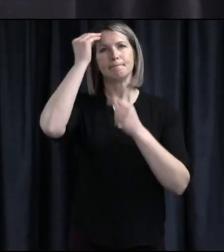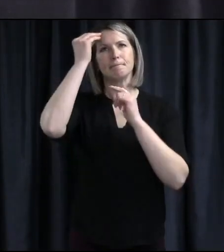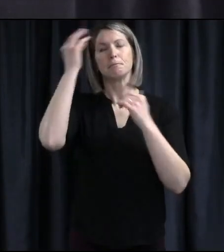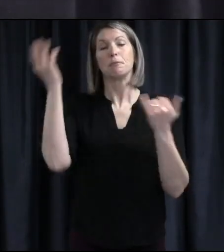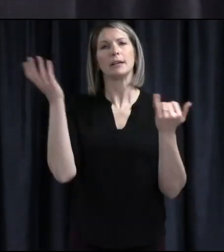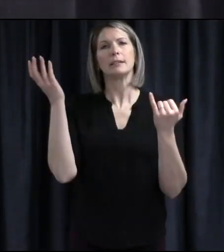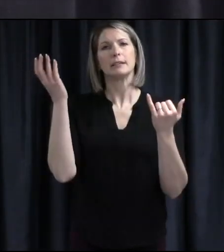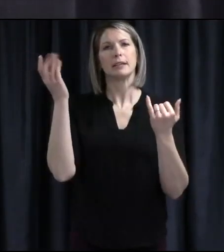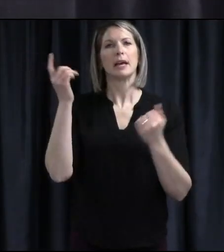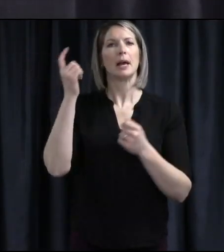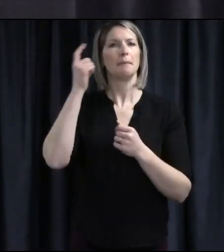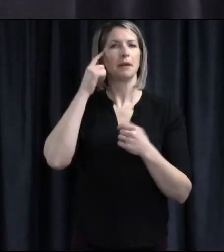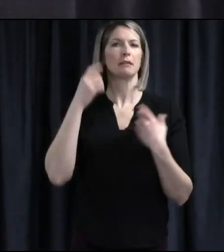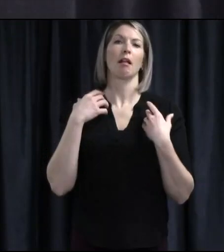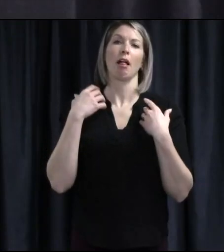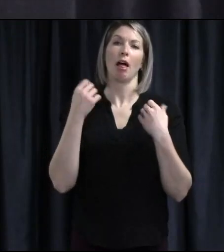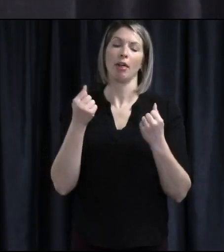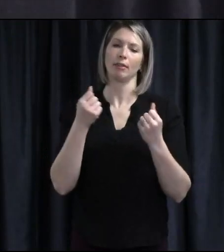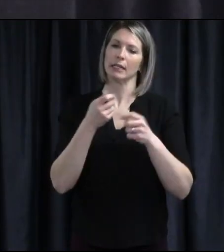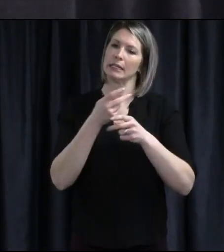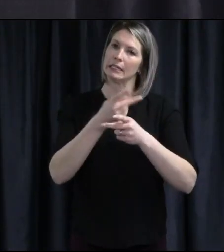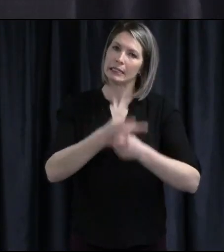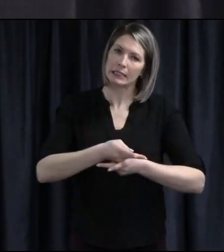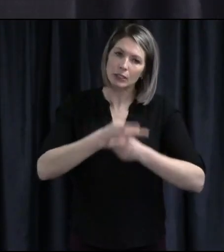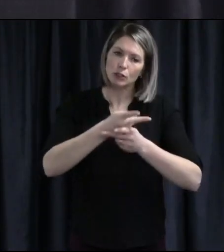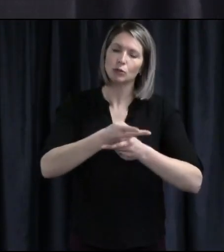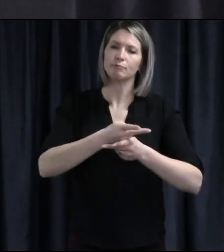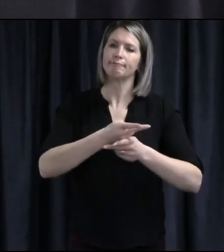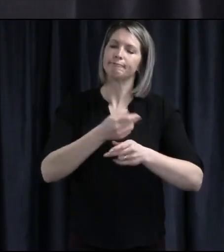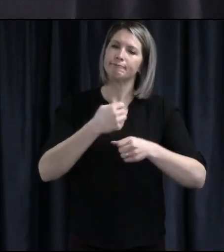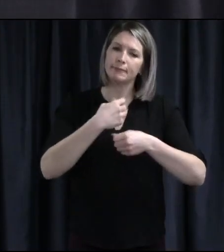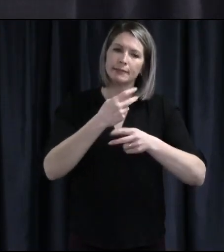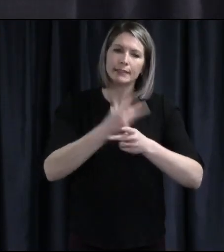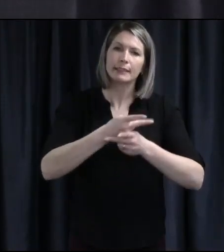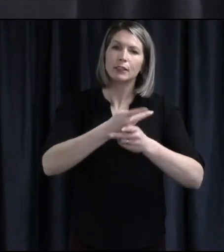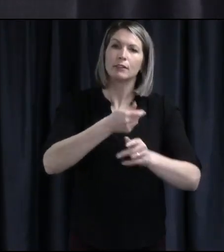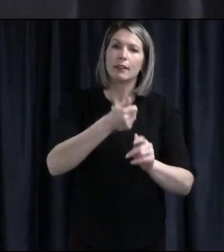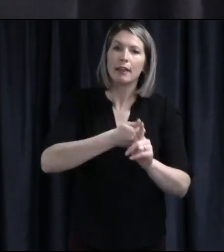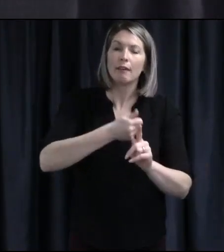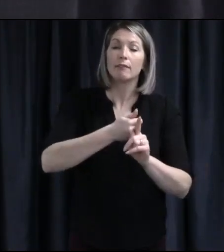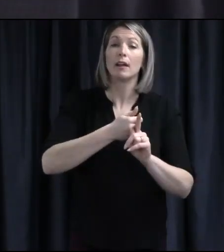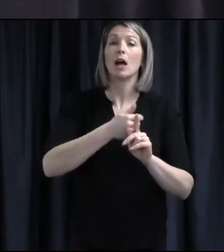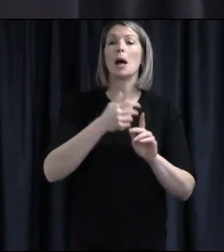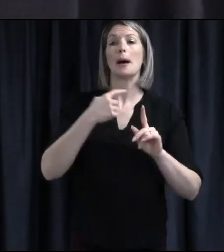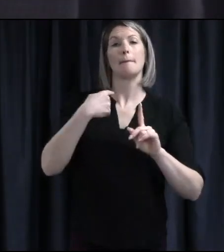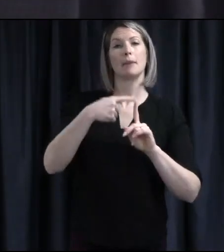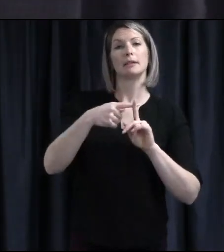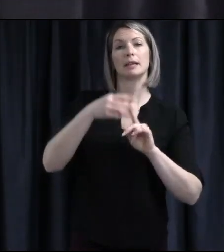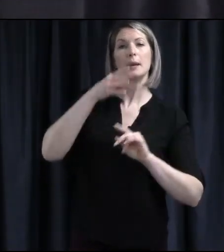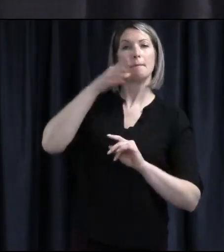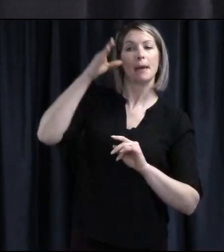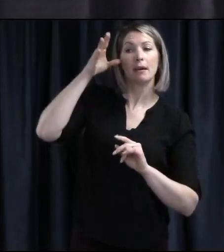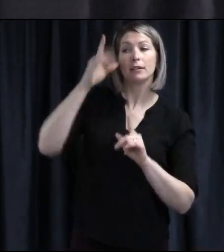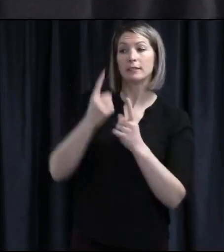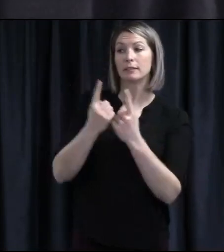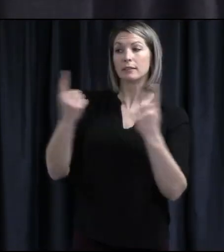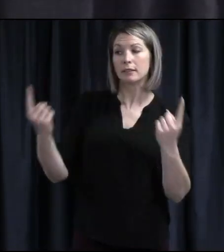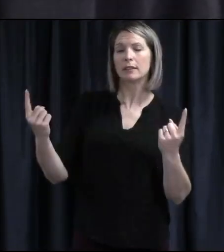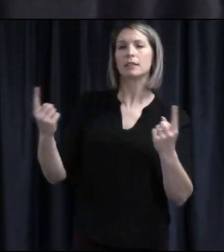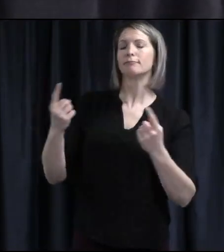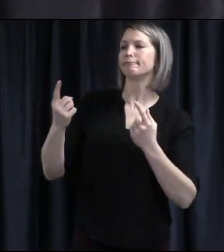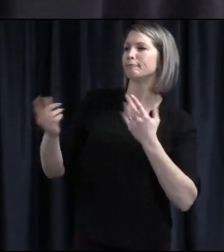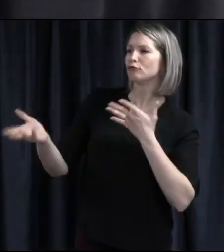well-being is that we continue to provide that level of contact with parents, but keeping in mind, as Dr. Fitzgerald said,